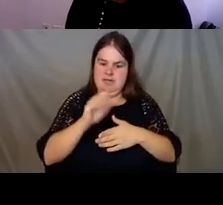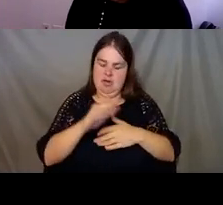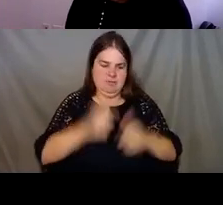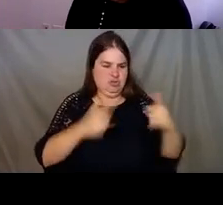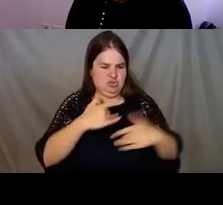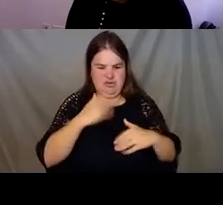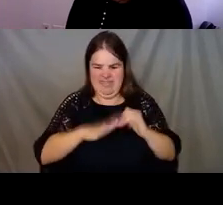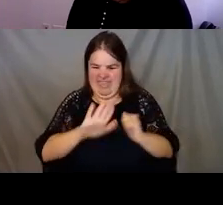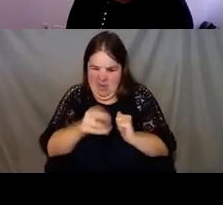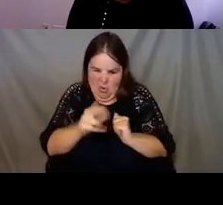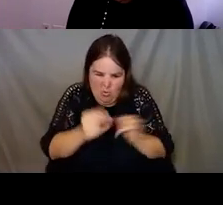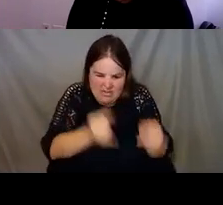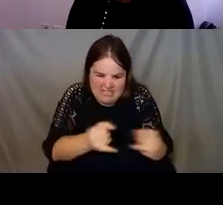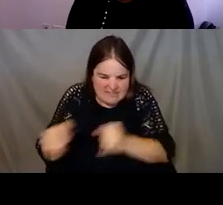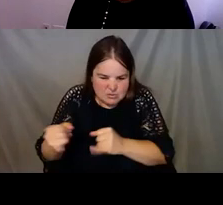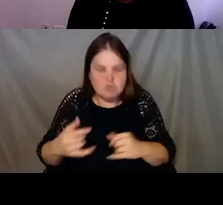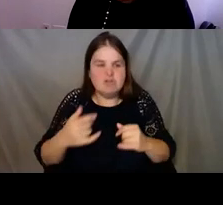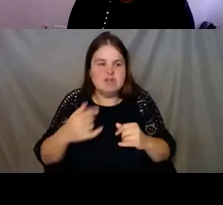own mental health.